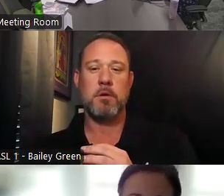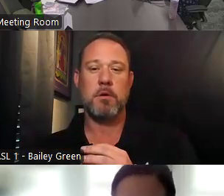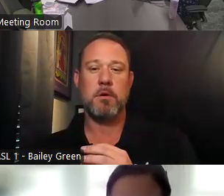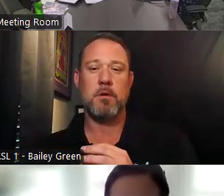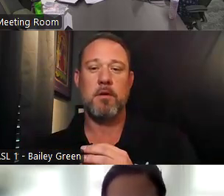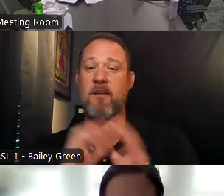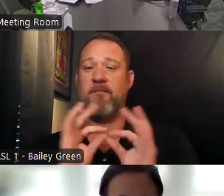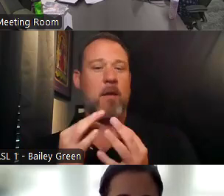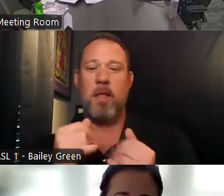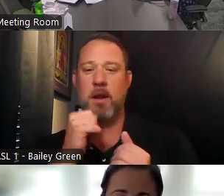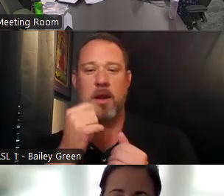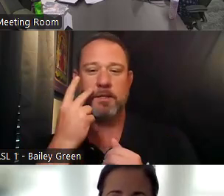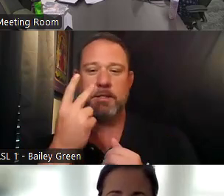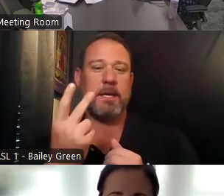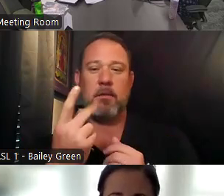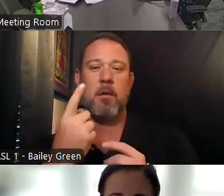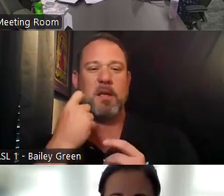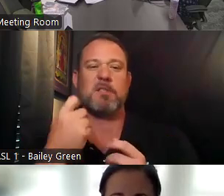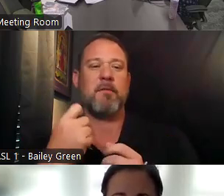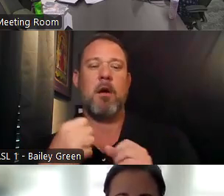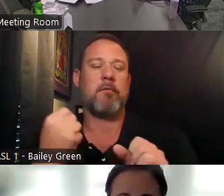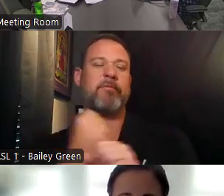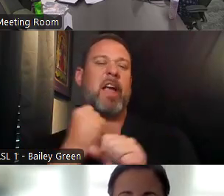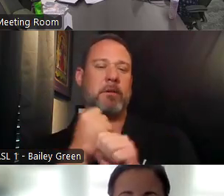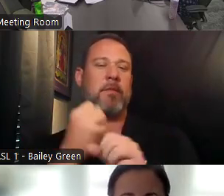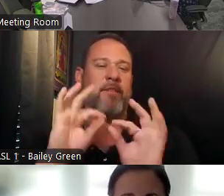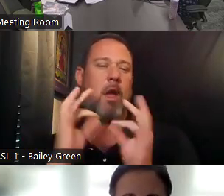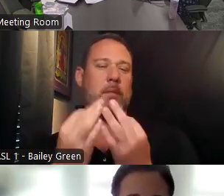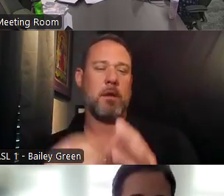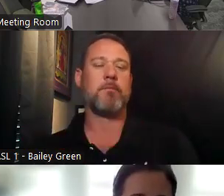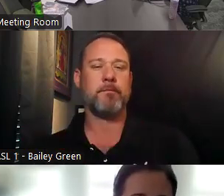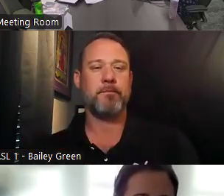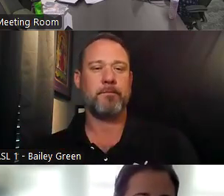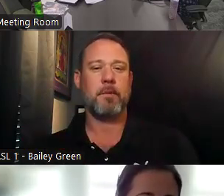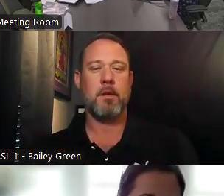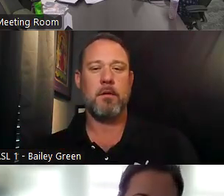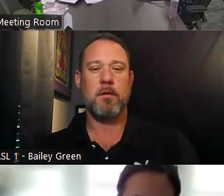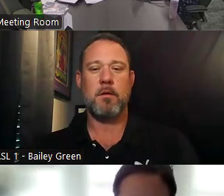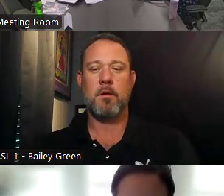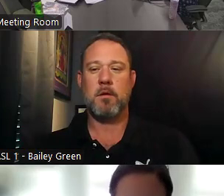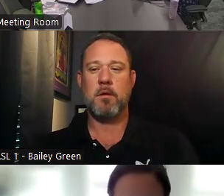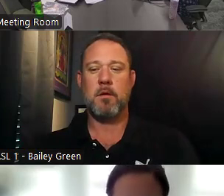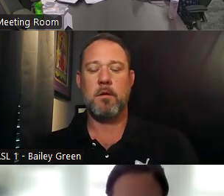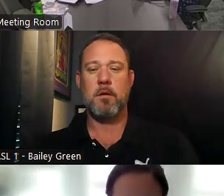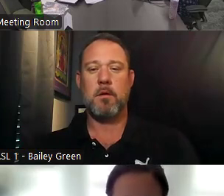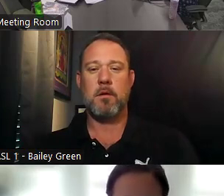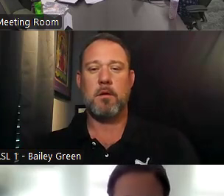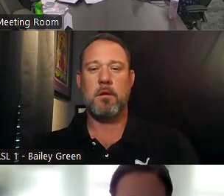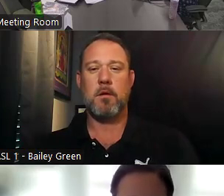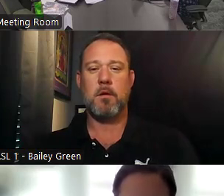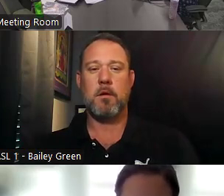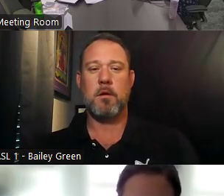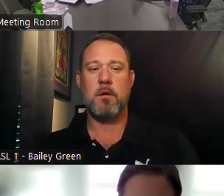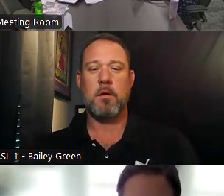and family had not seen him because of a family feud. So I bring this up because there